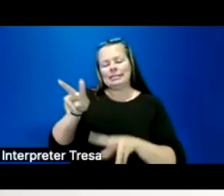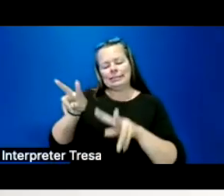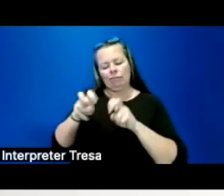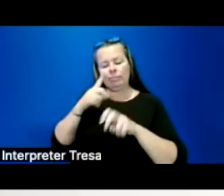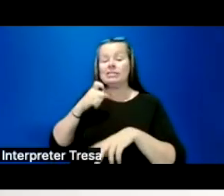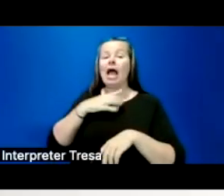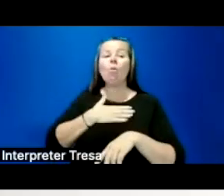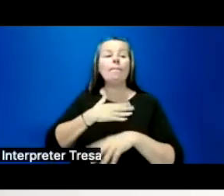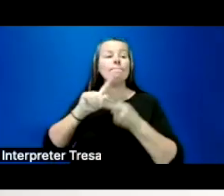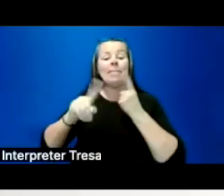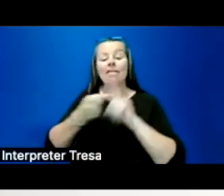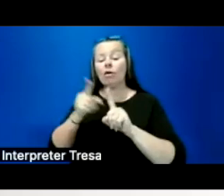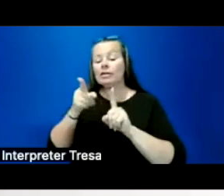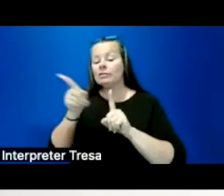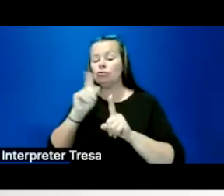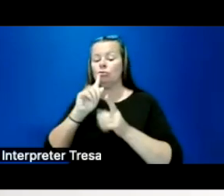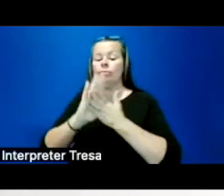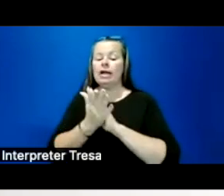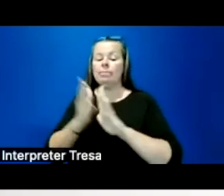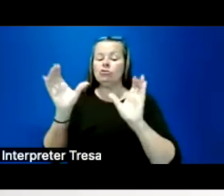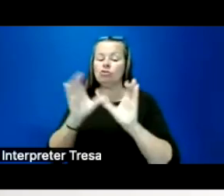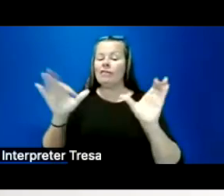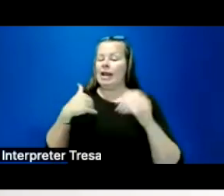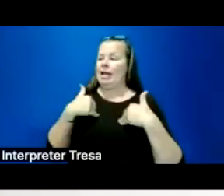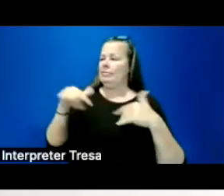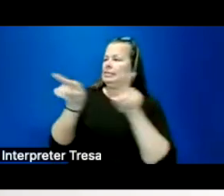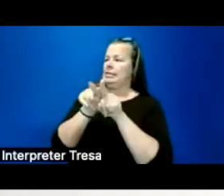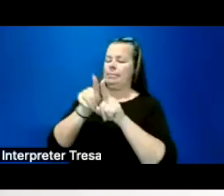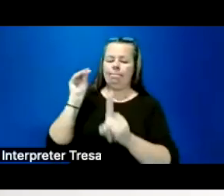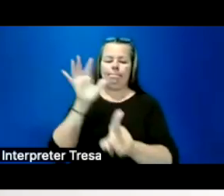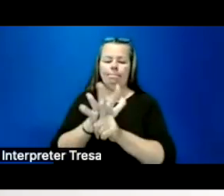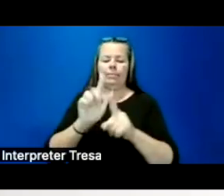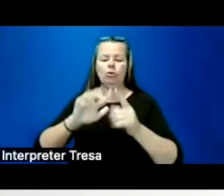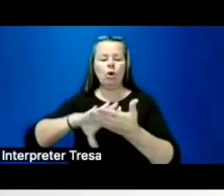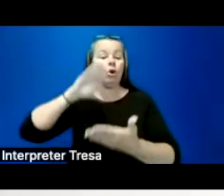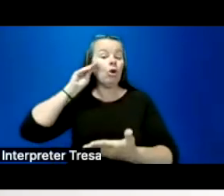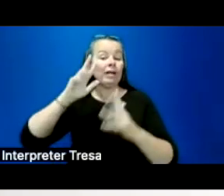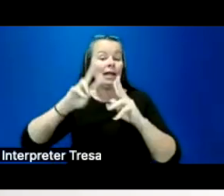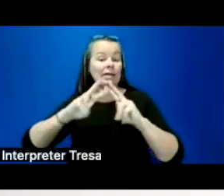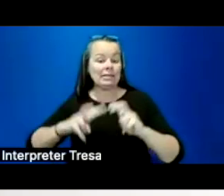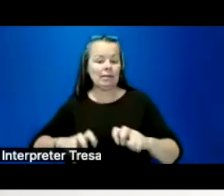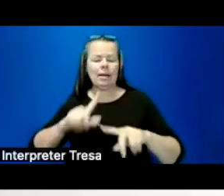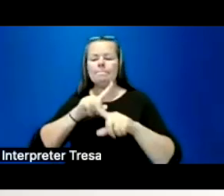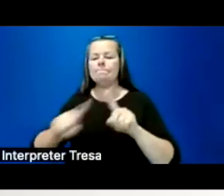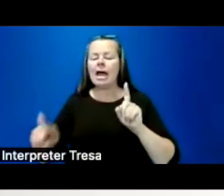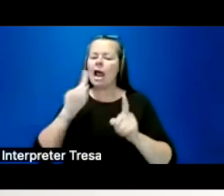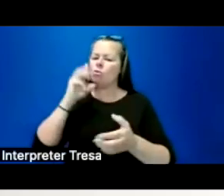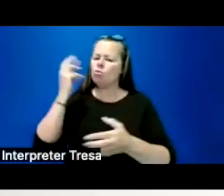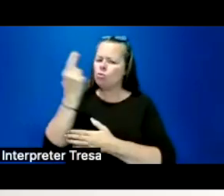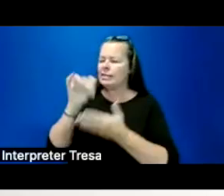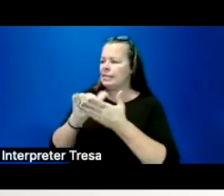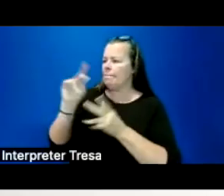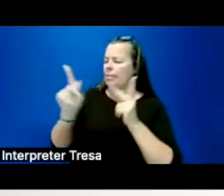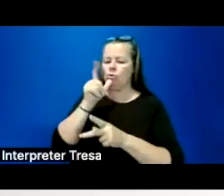to be able to be certified and have the same exposure to learning assessments. But I realize people who sign natively, like you